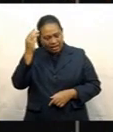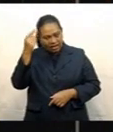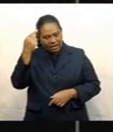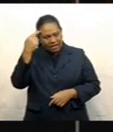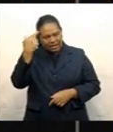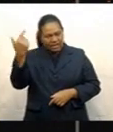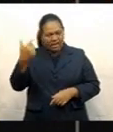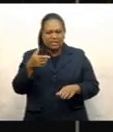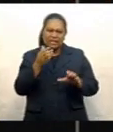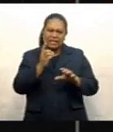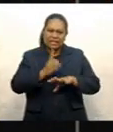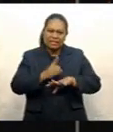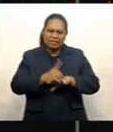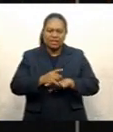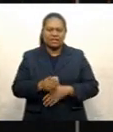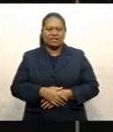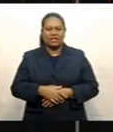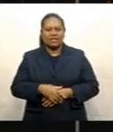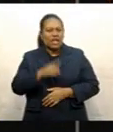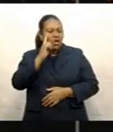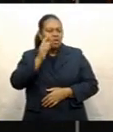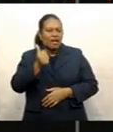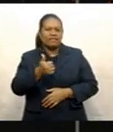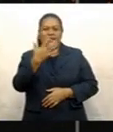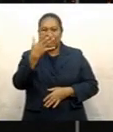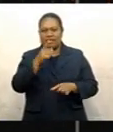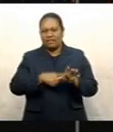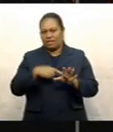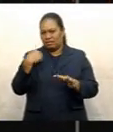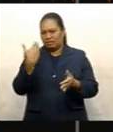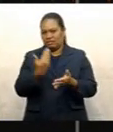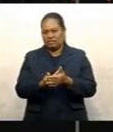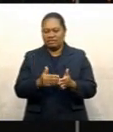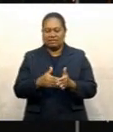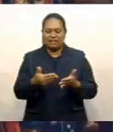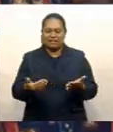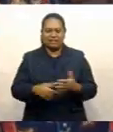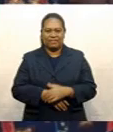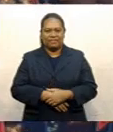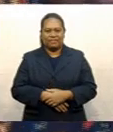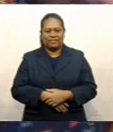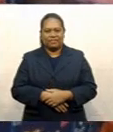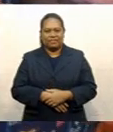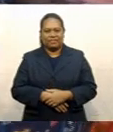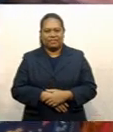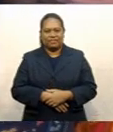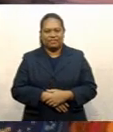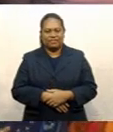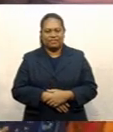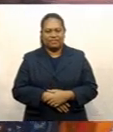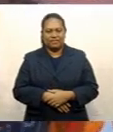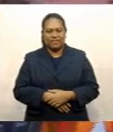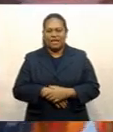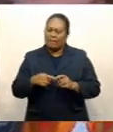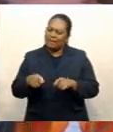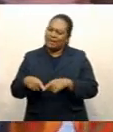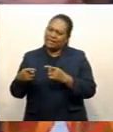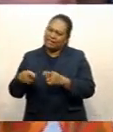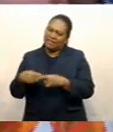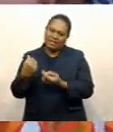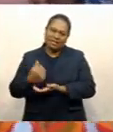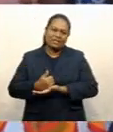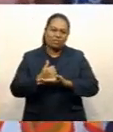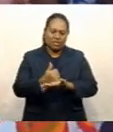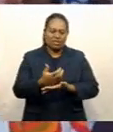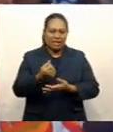Wati has been looking after them for the past 5 years. Kritika Kumar reports. Several sponsors are working with the NGO